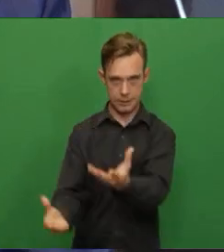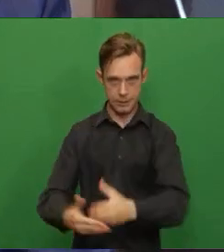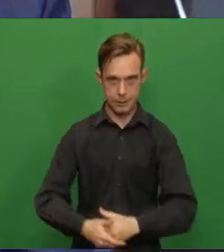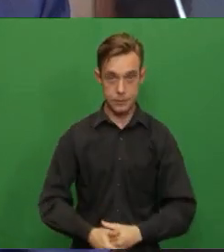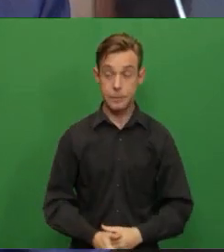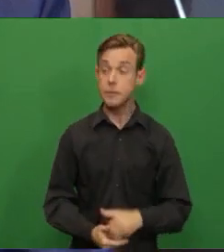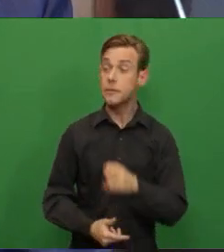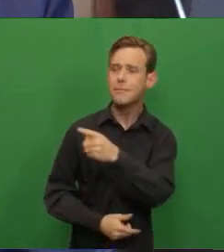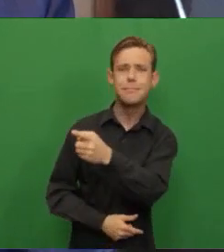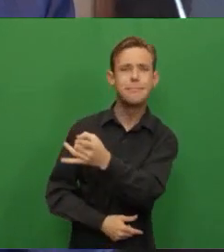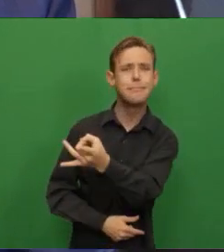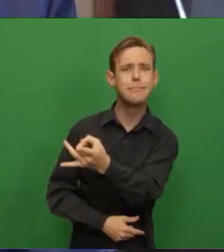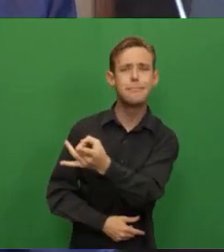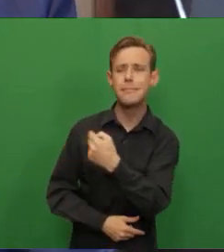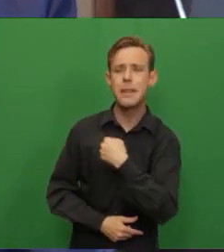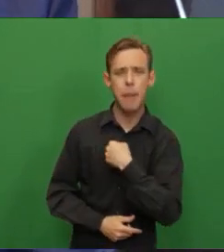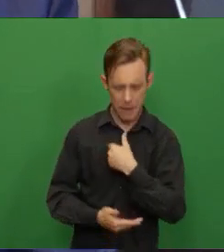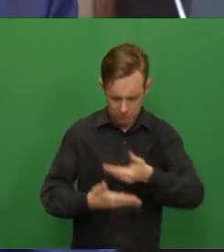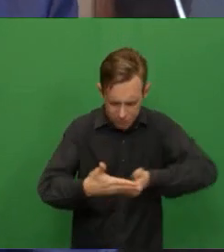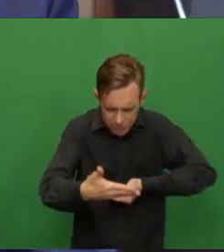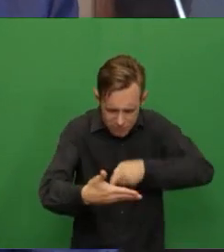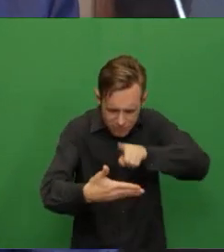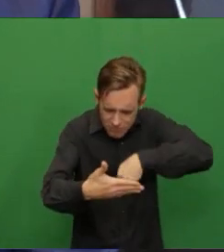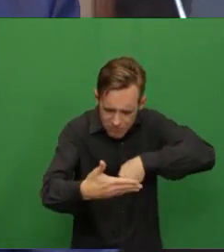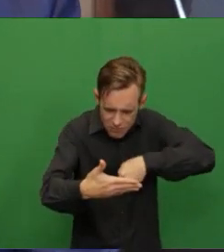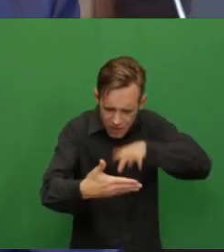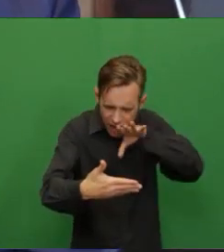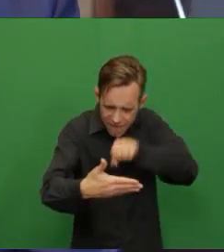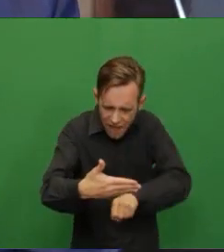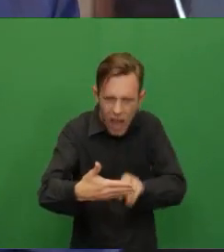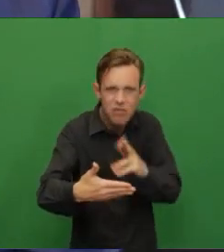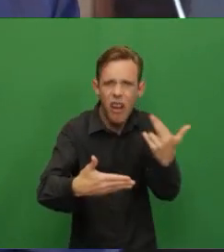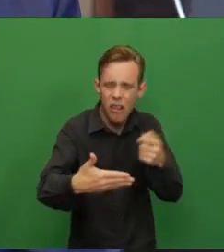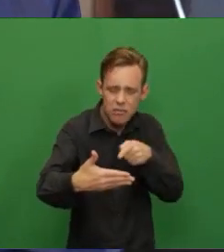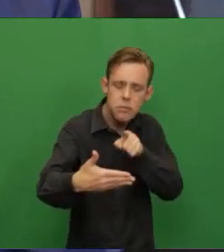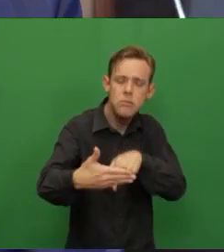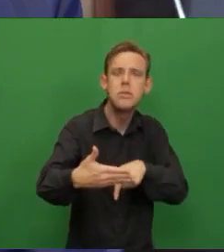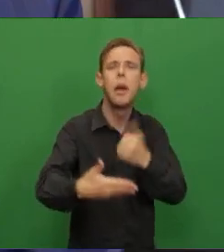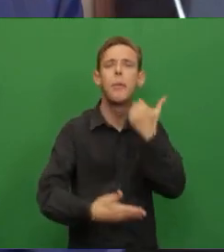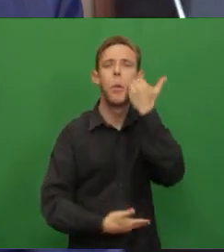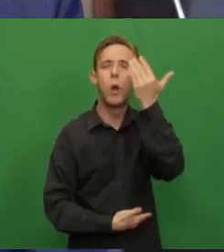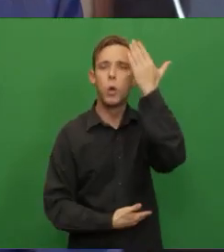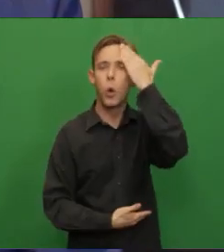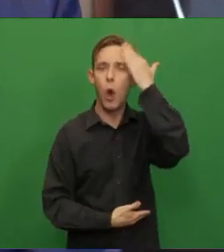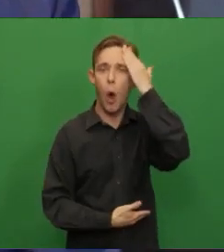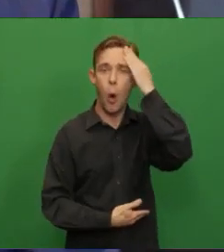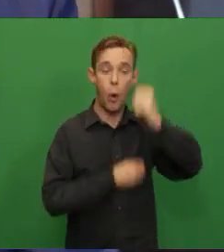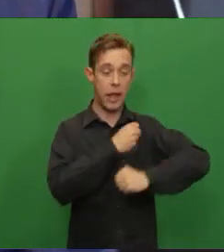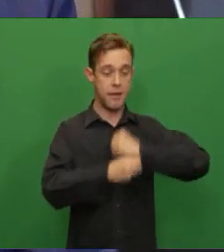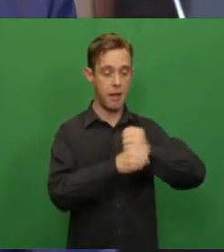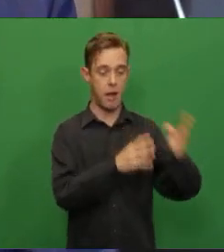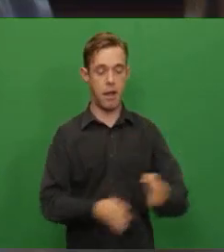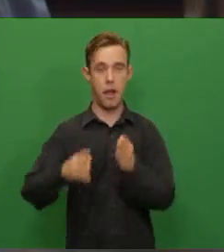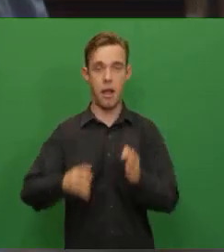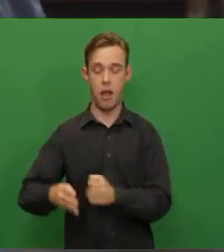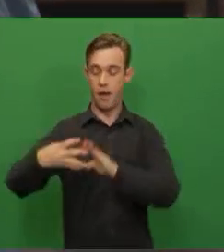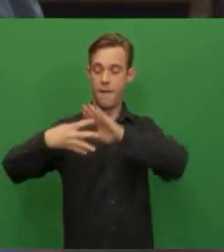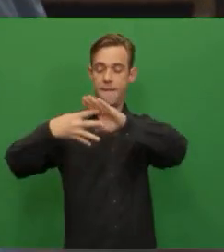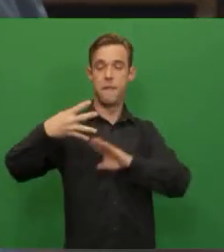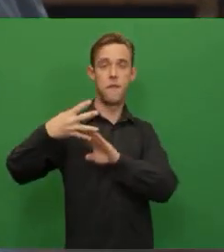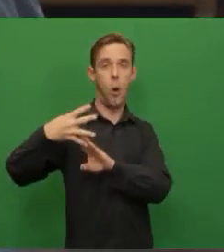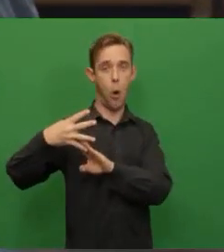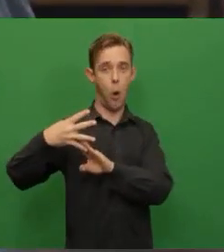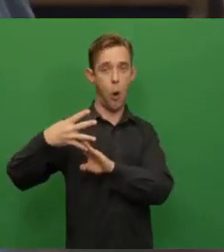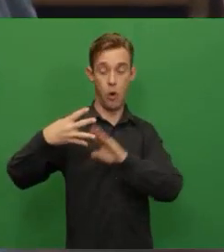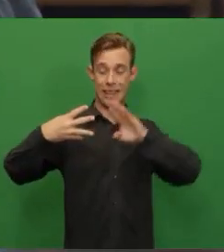Perhaps I've missed it in here, but do you have a forecast for third quarter growth? You said that the recent